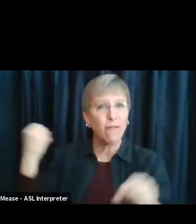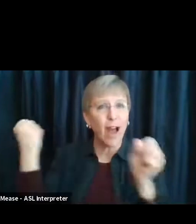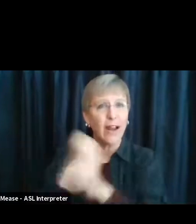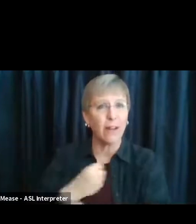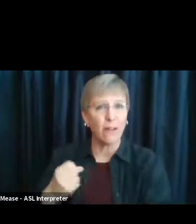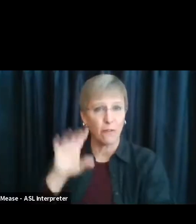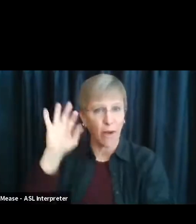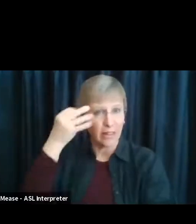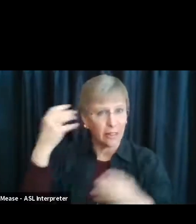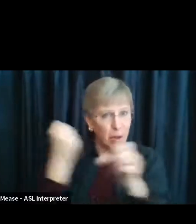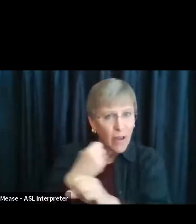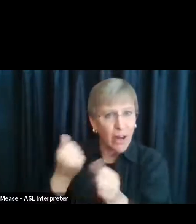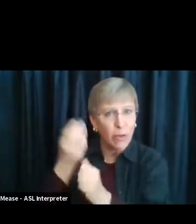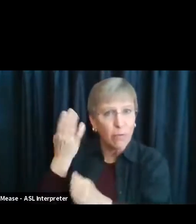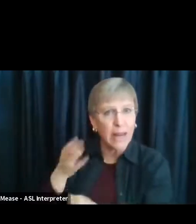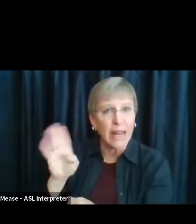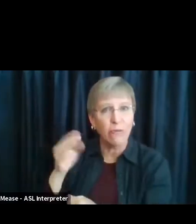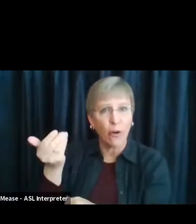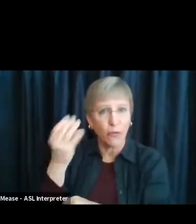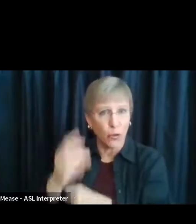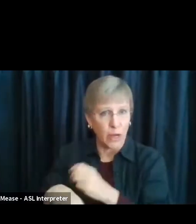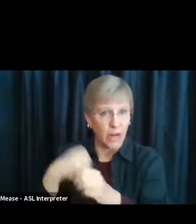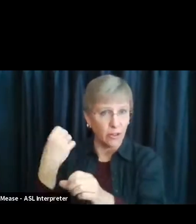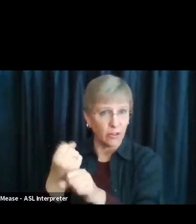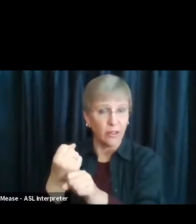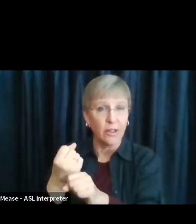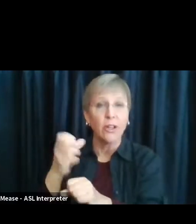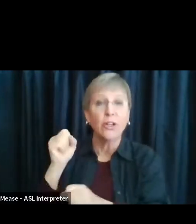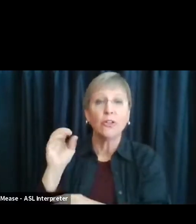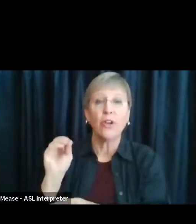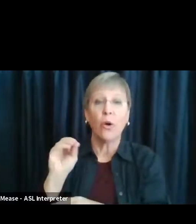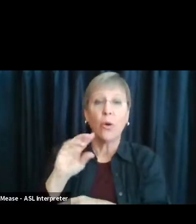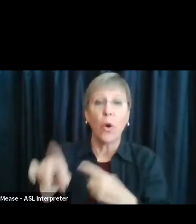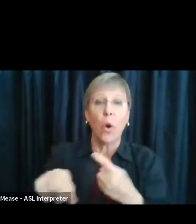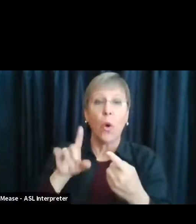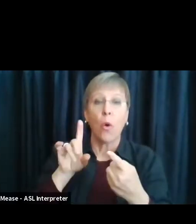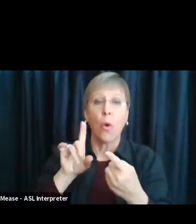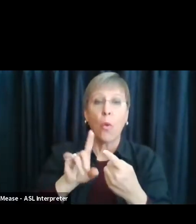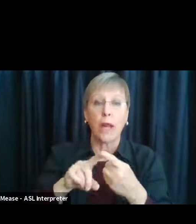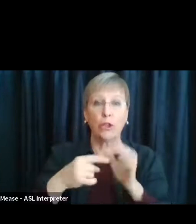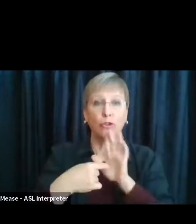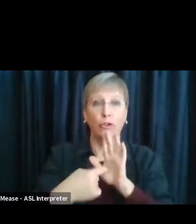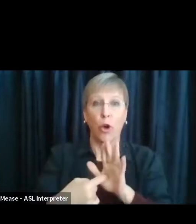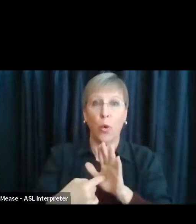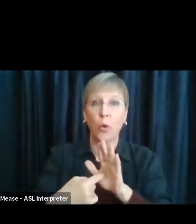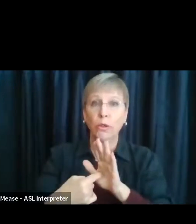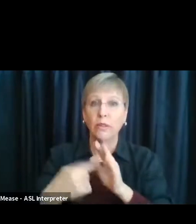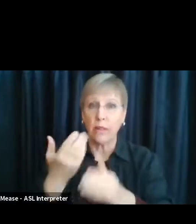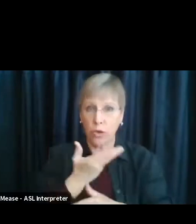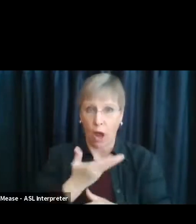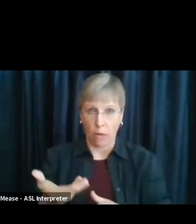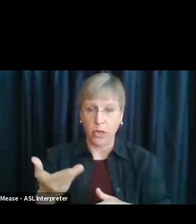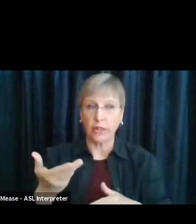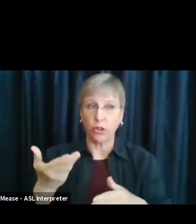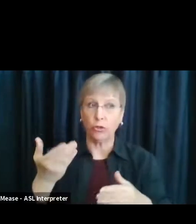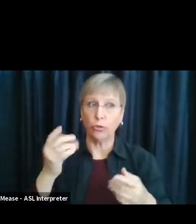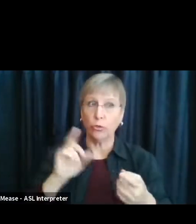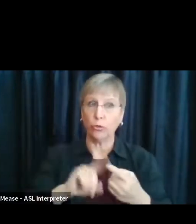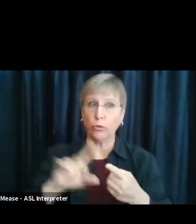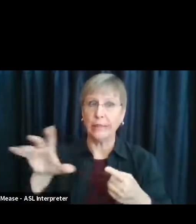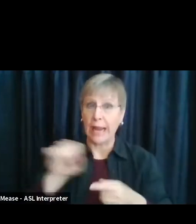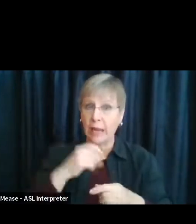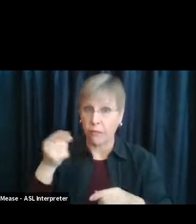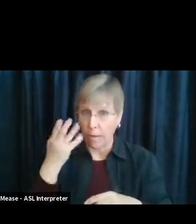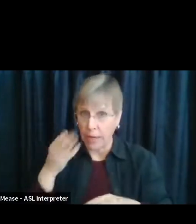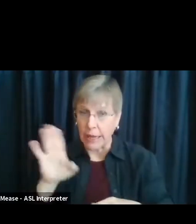France has been fighting for a few years. And so when they show the objects to French people, it's a way to